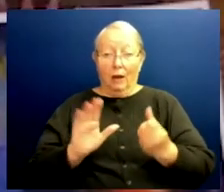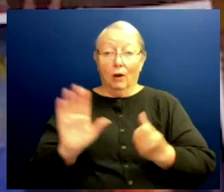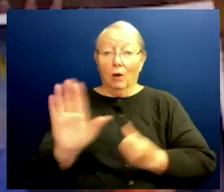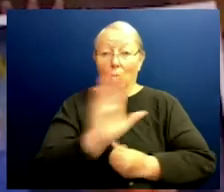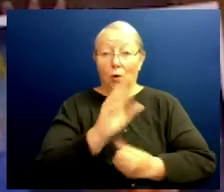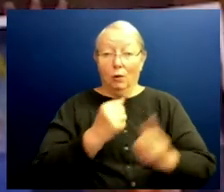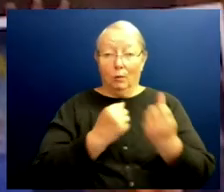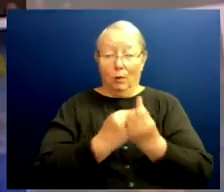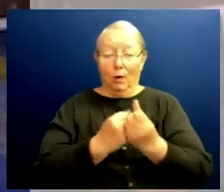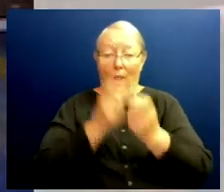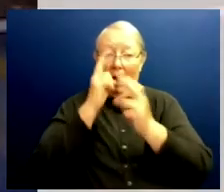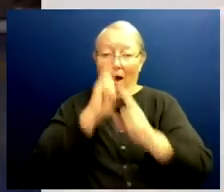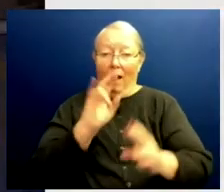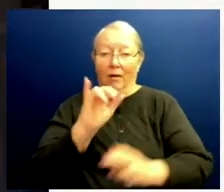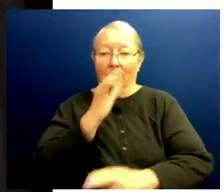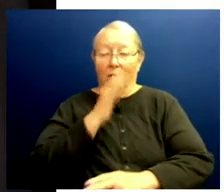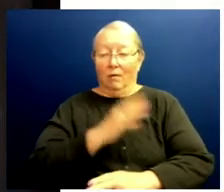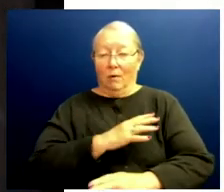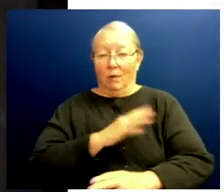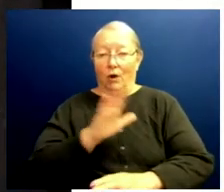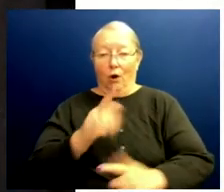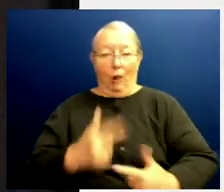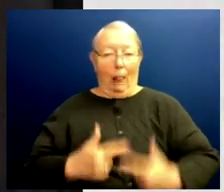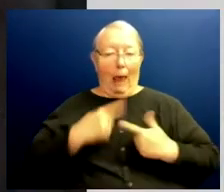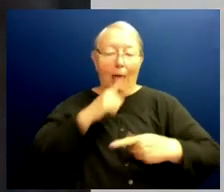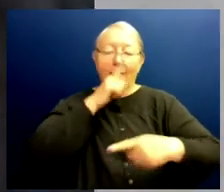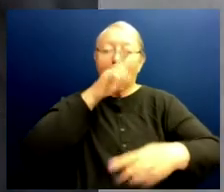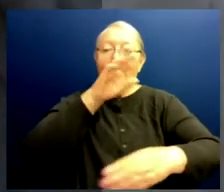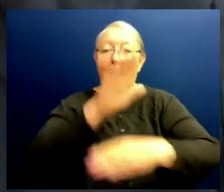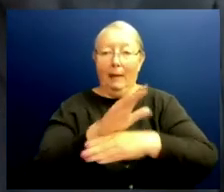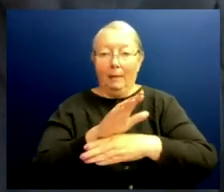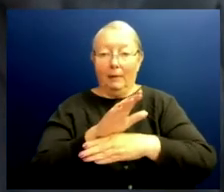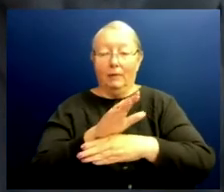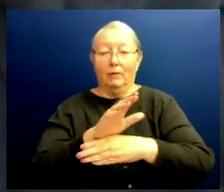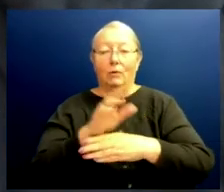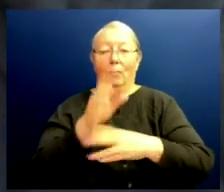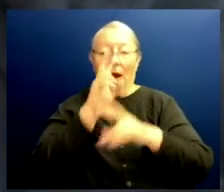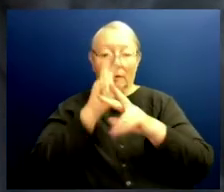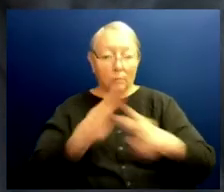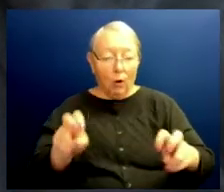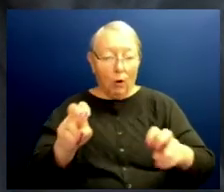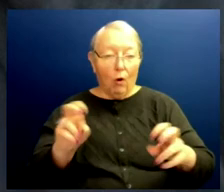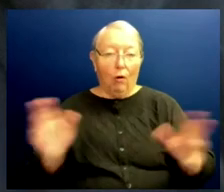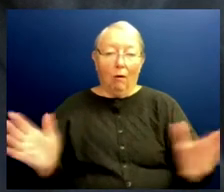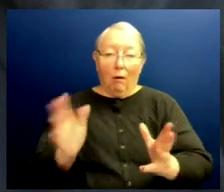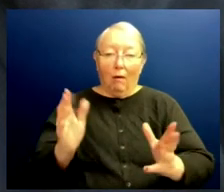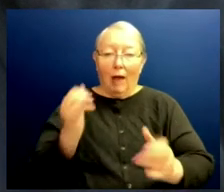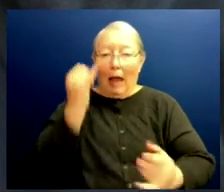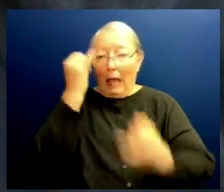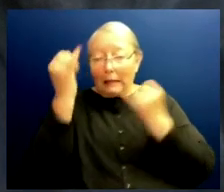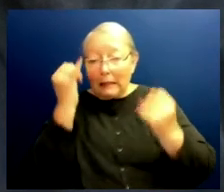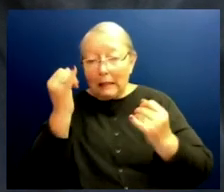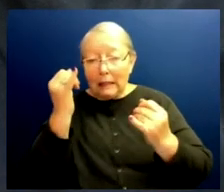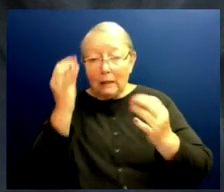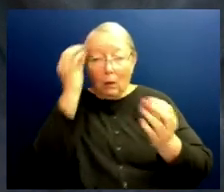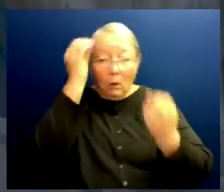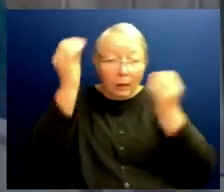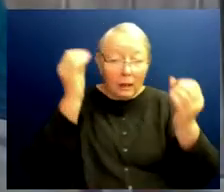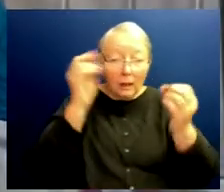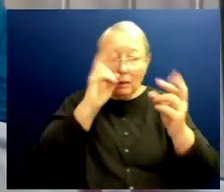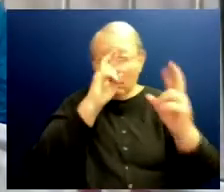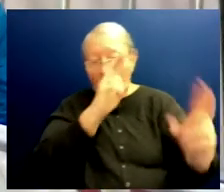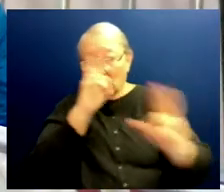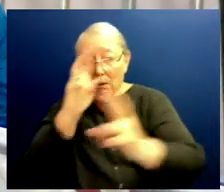to discover, explore, and cultivate the exchange of information, ideas, and opinions in respectful, considerate